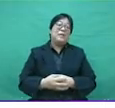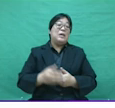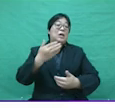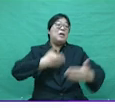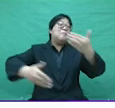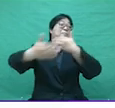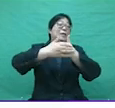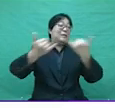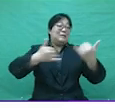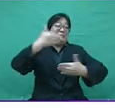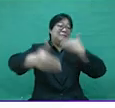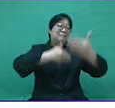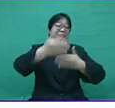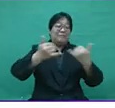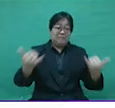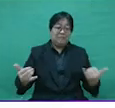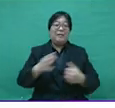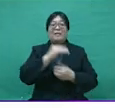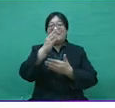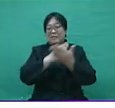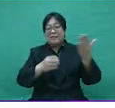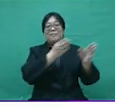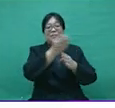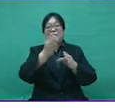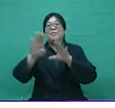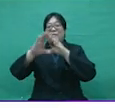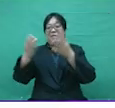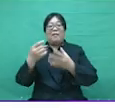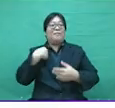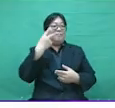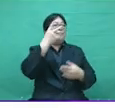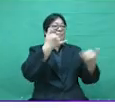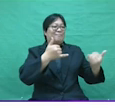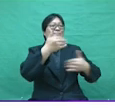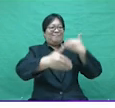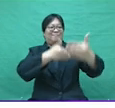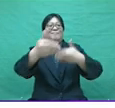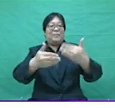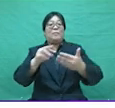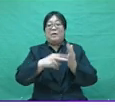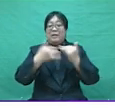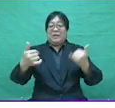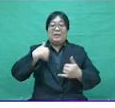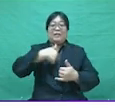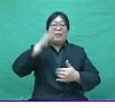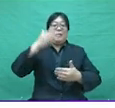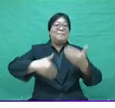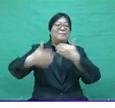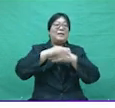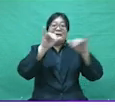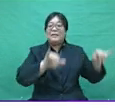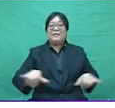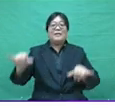The recovery that is going on, and in some areas of the globe we are seeing it, means not that we are coming to